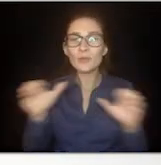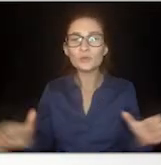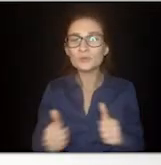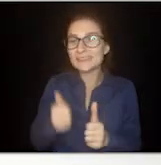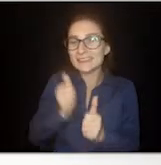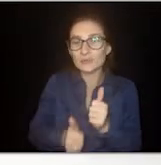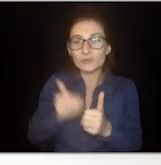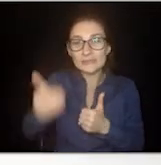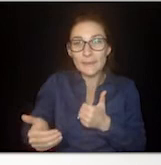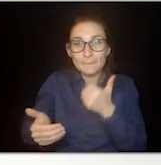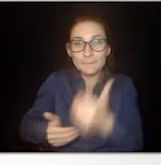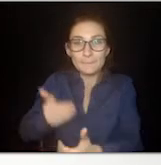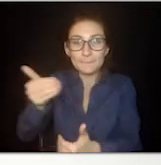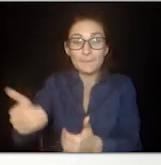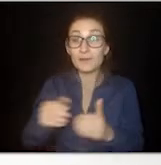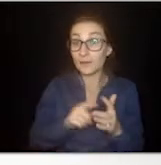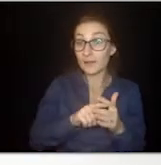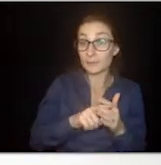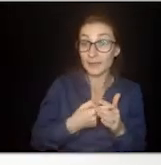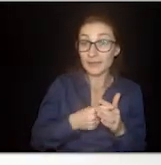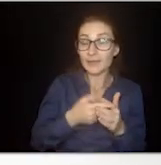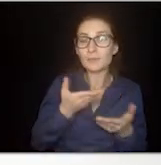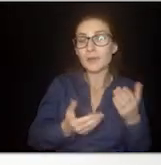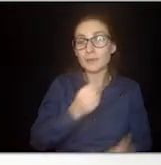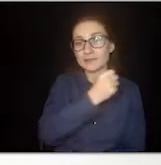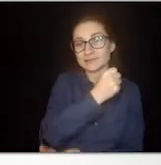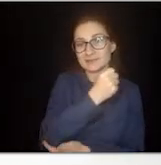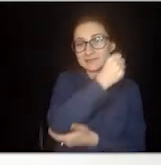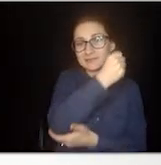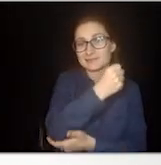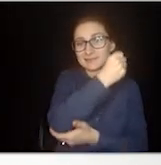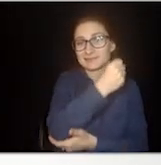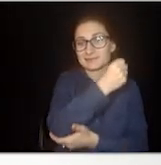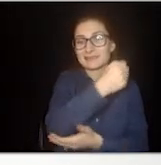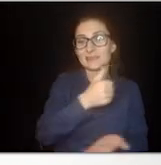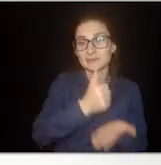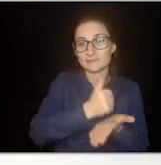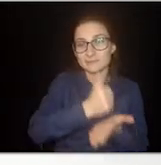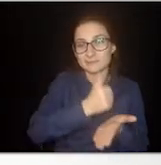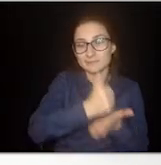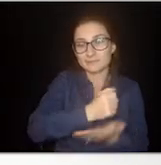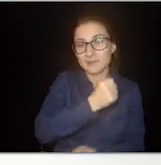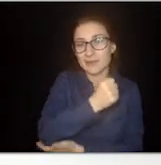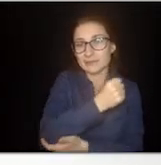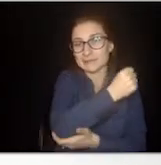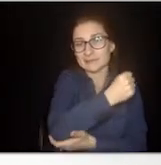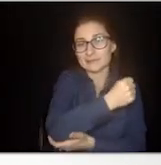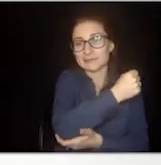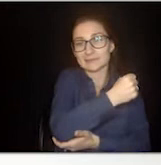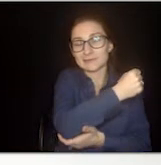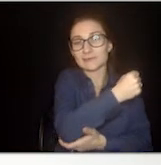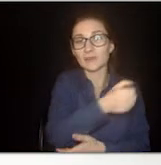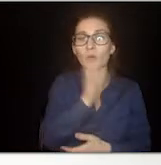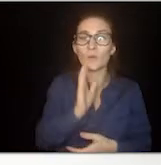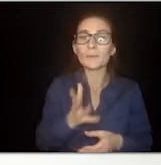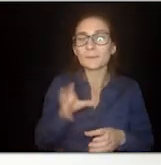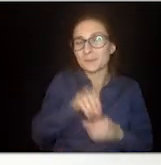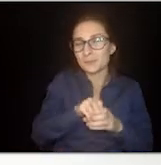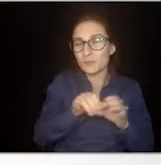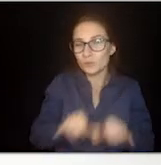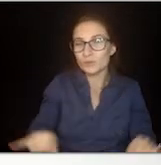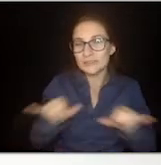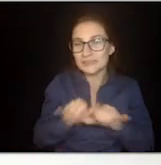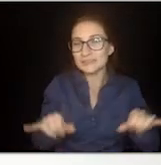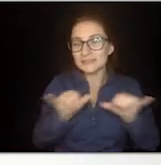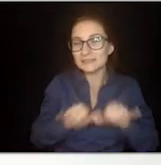they will do each step. At the beginning, like I said, you may have to do some elbow support to get them to go with you. So you're going to write